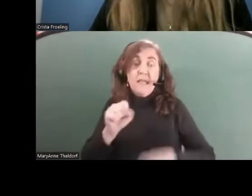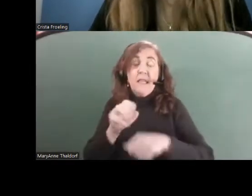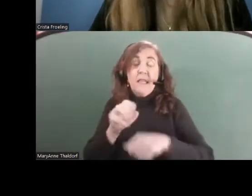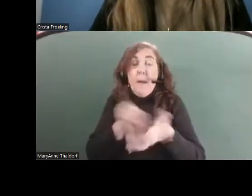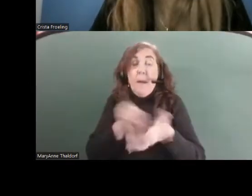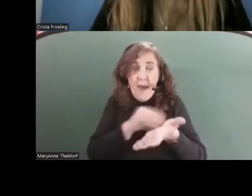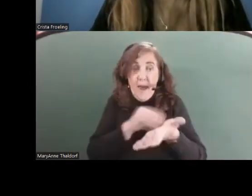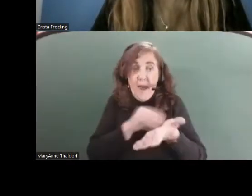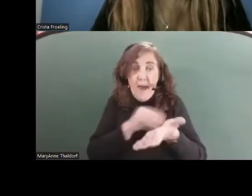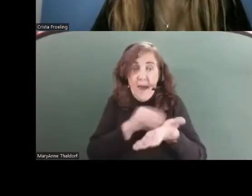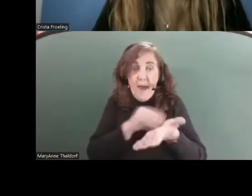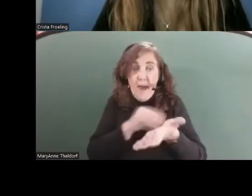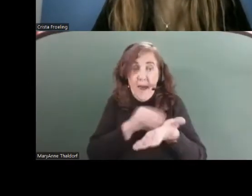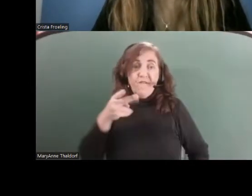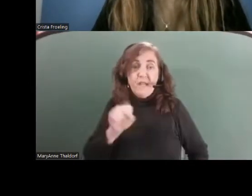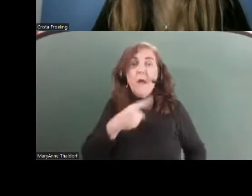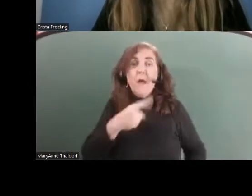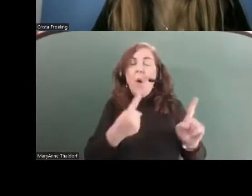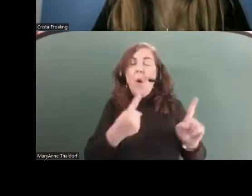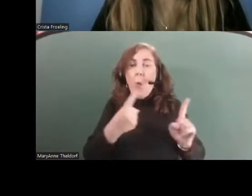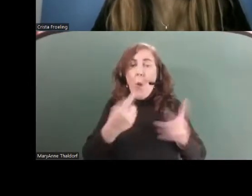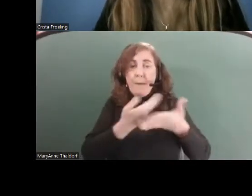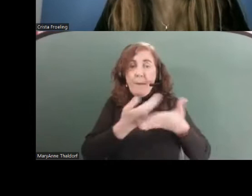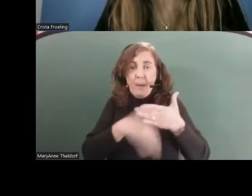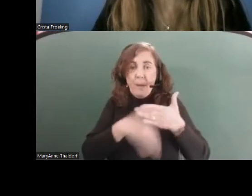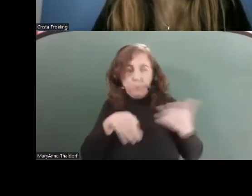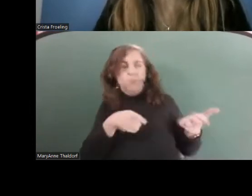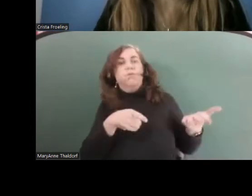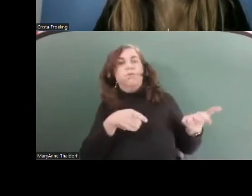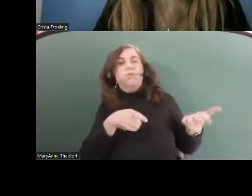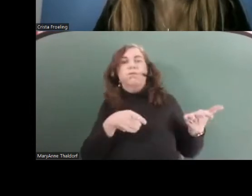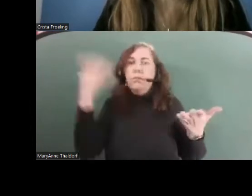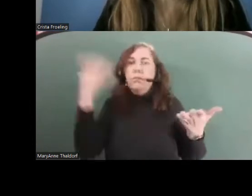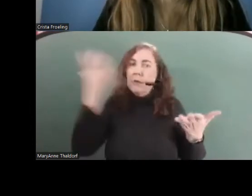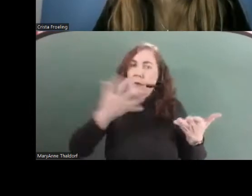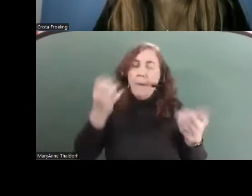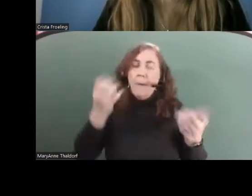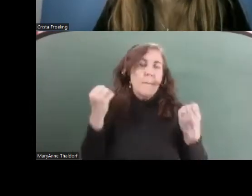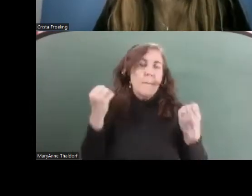had a lot of problems, and in order to save his life, they gave him loop diuretics,